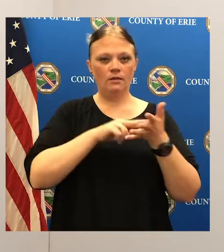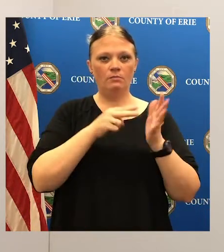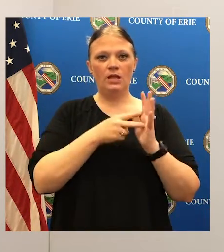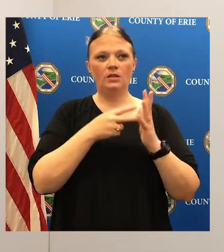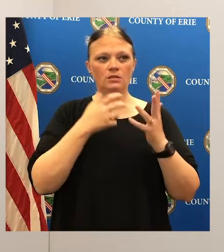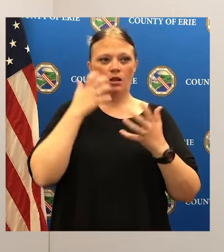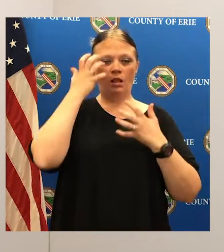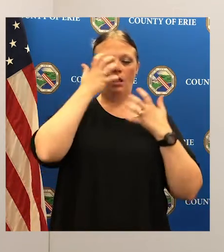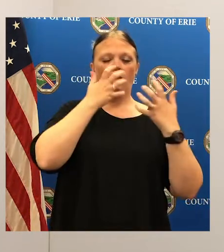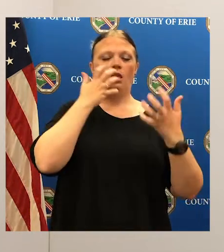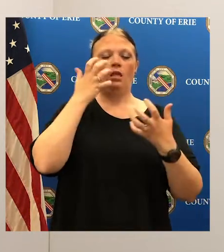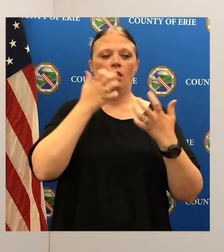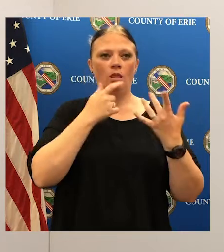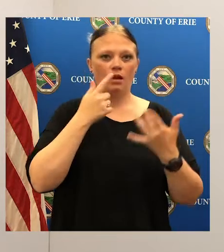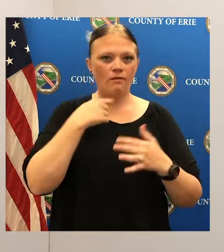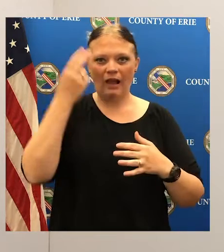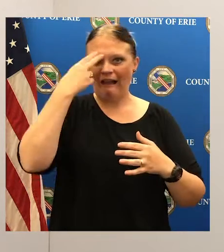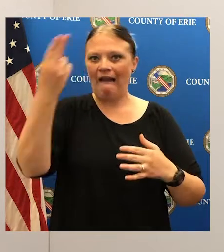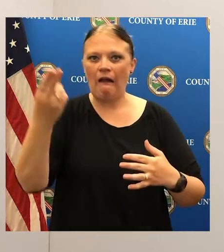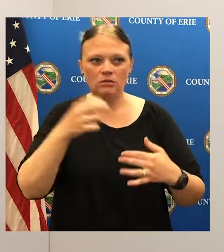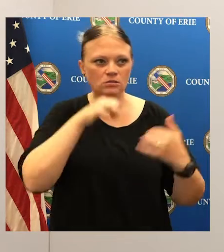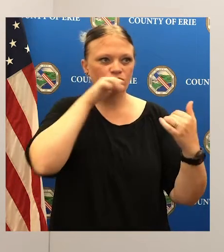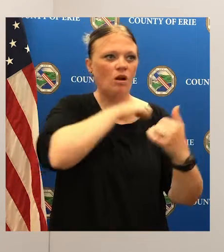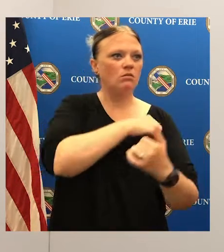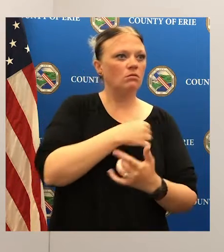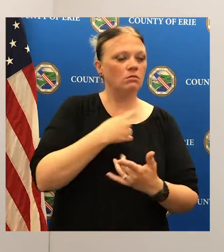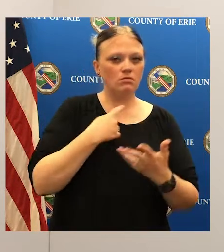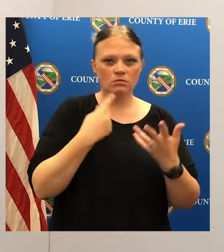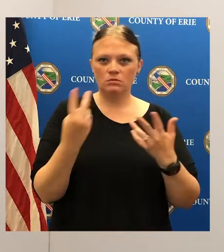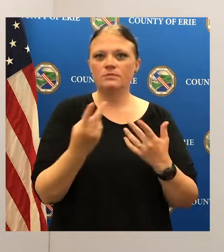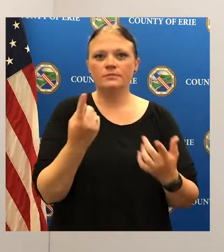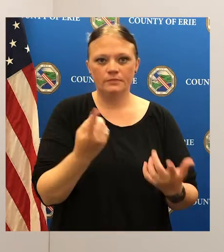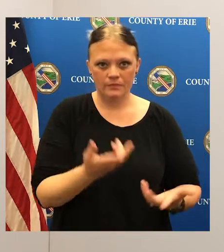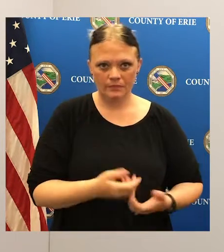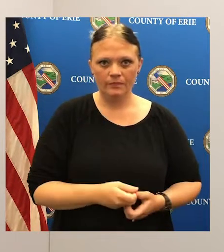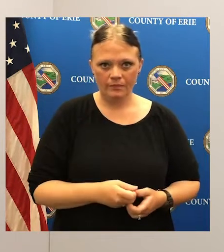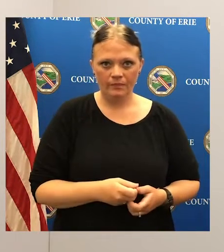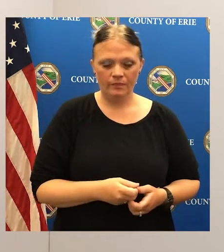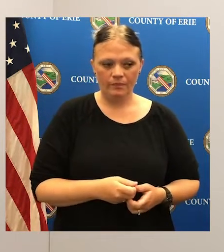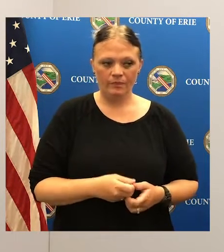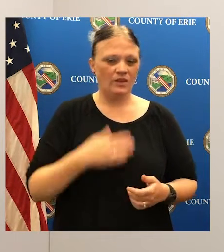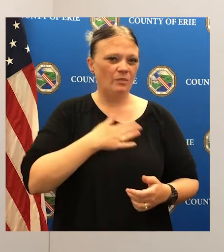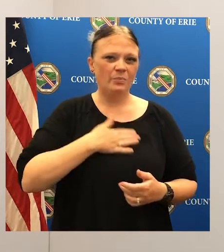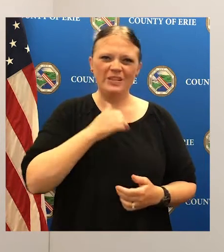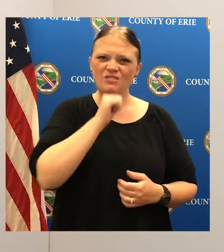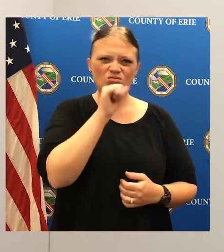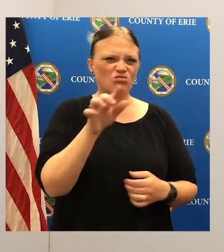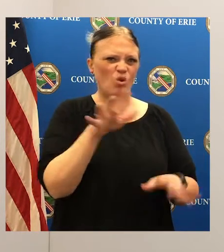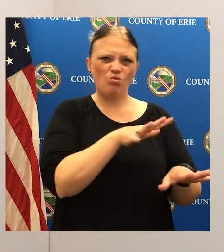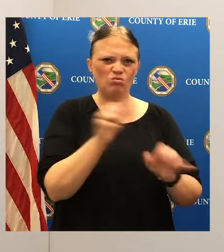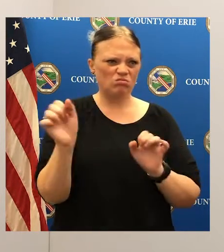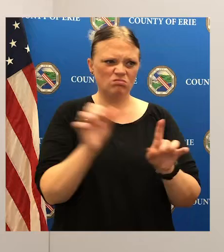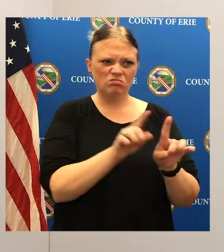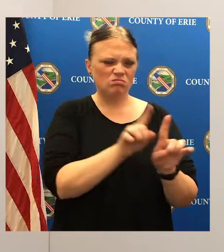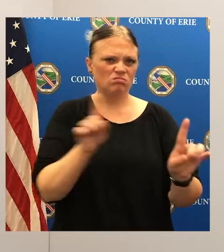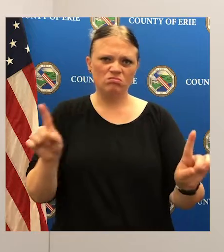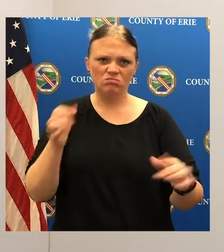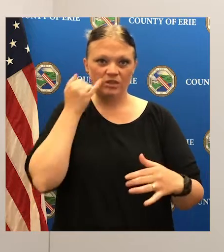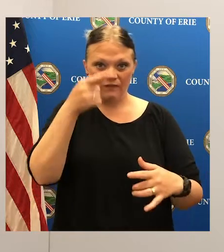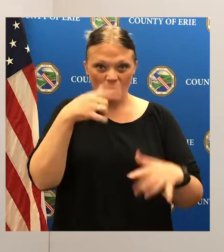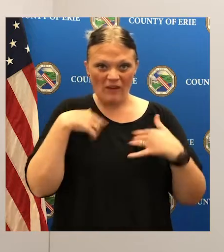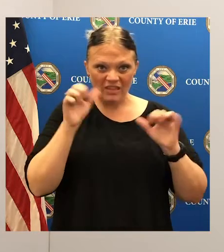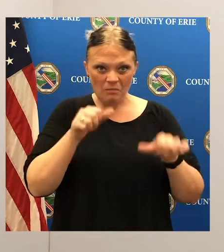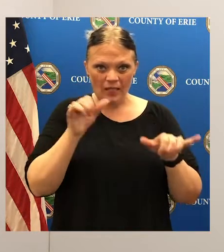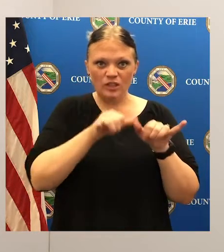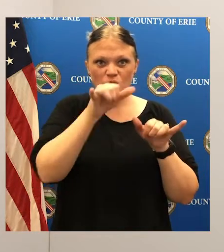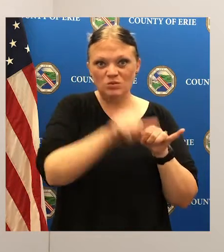of intoxication. Someone should not be responding like that. In a case like that, please do not walk away from the individual. If